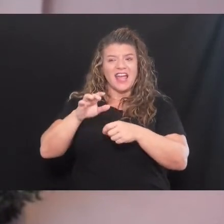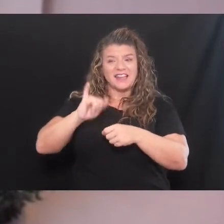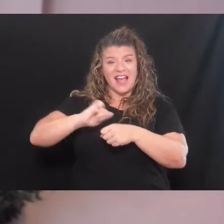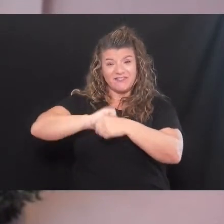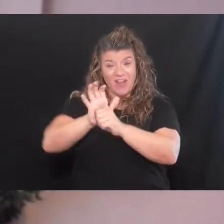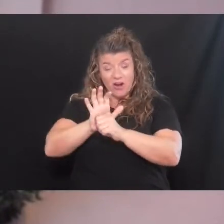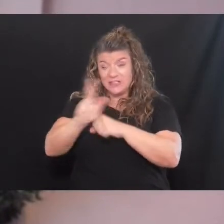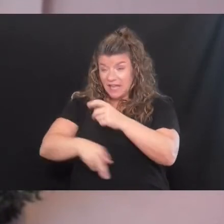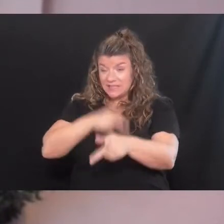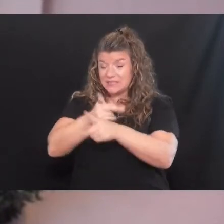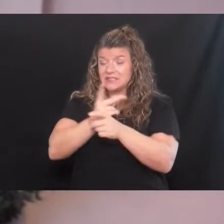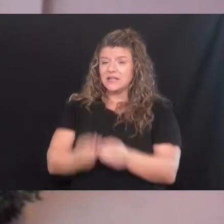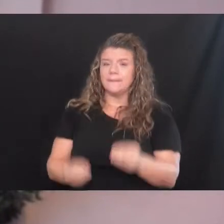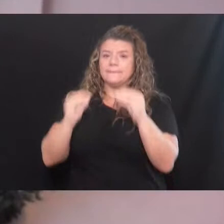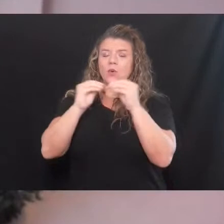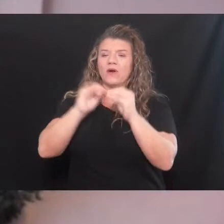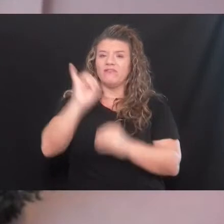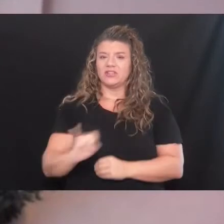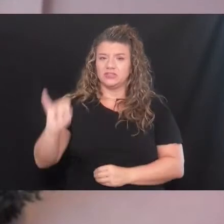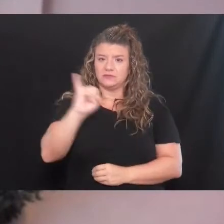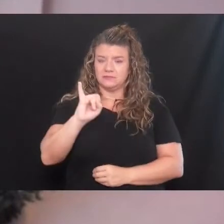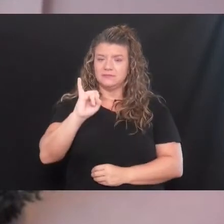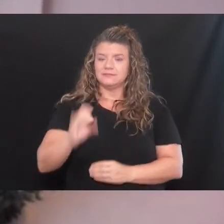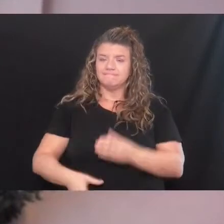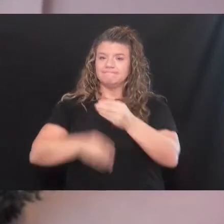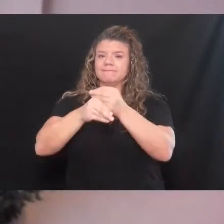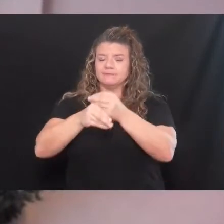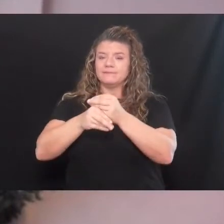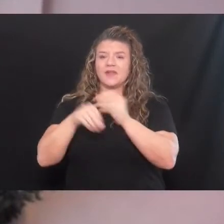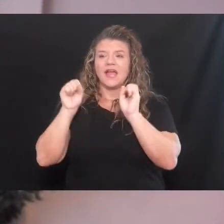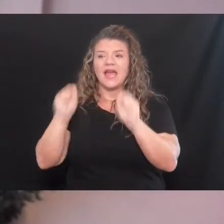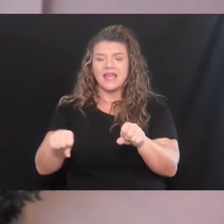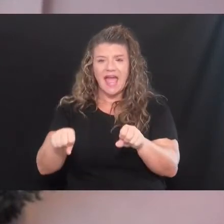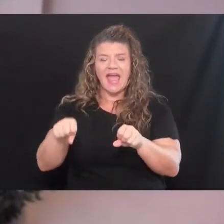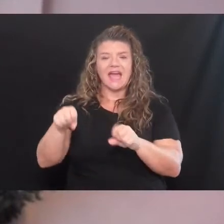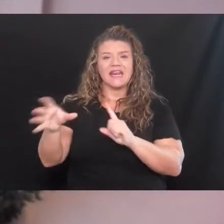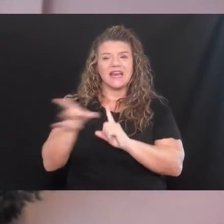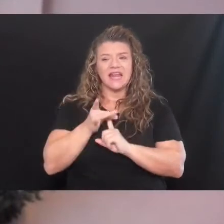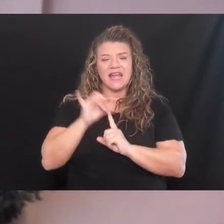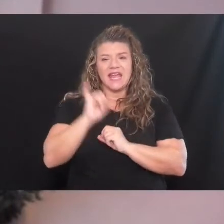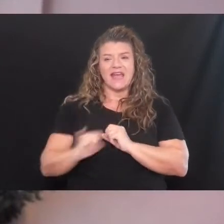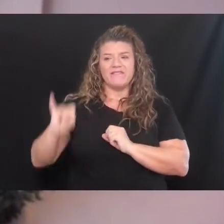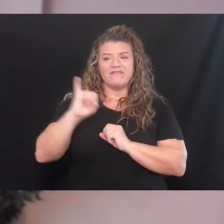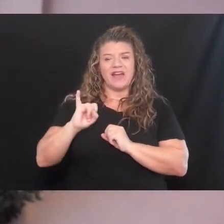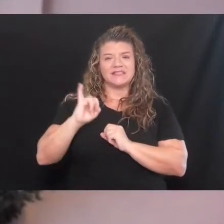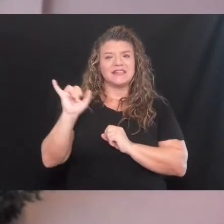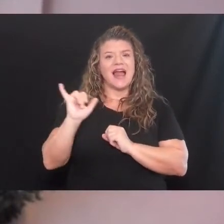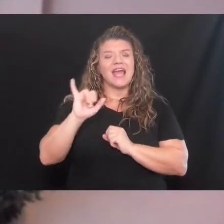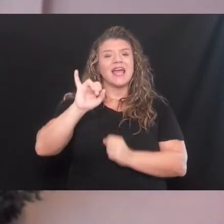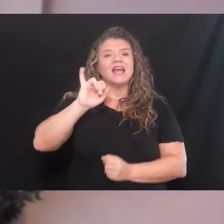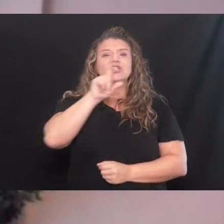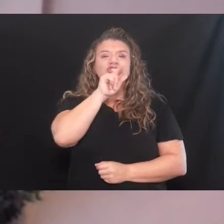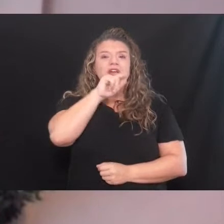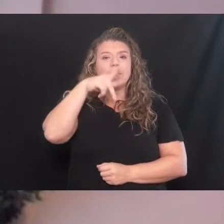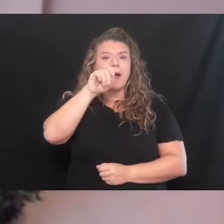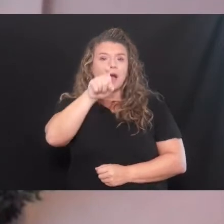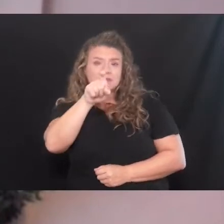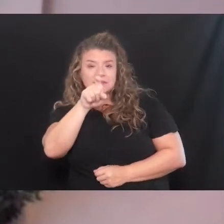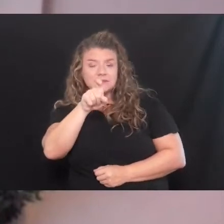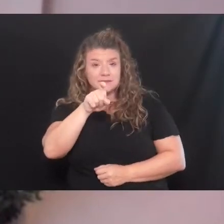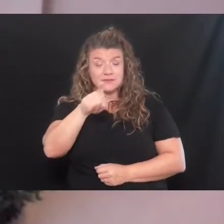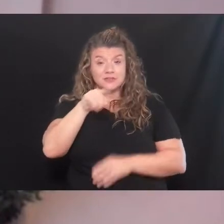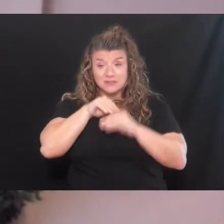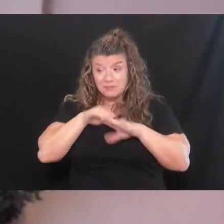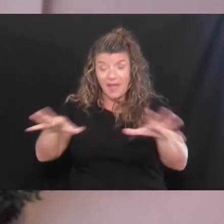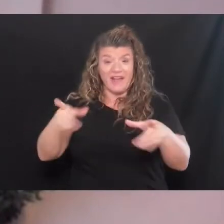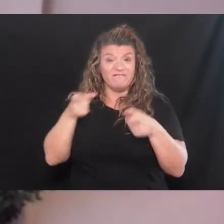highly infectious and can infect at the rate of chickenpox. So we know